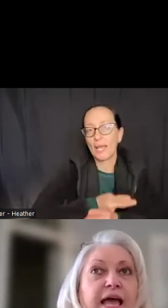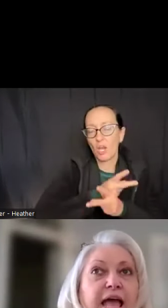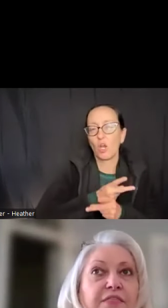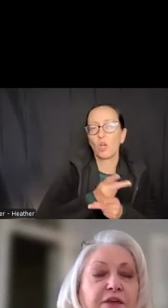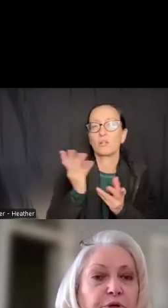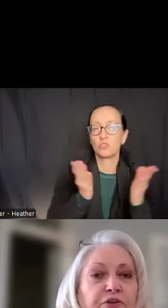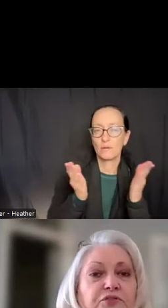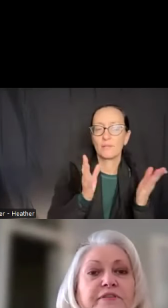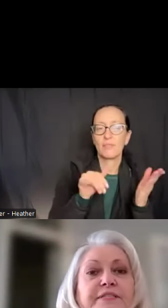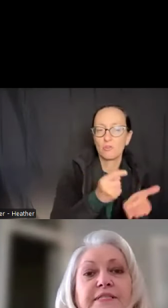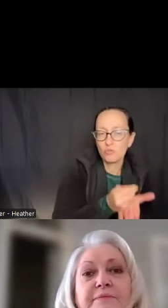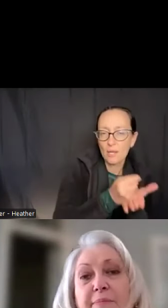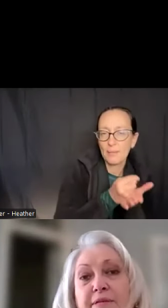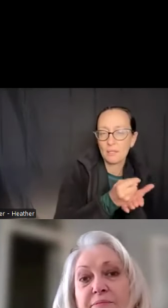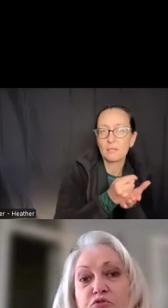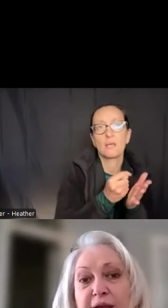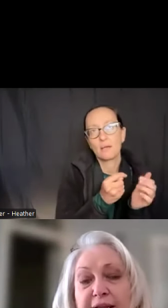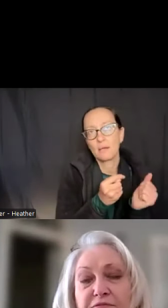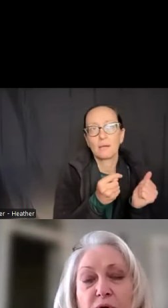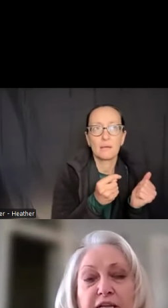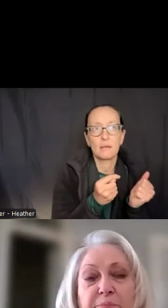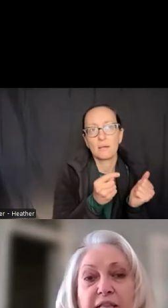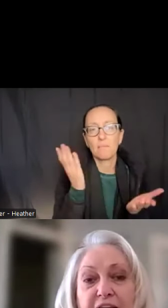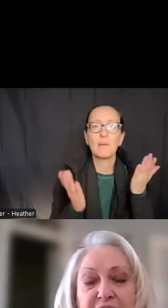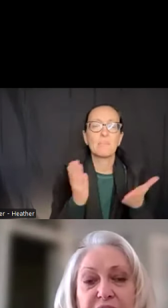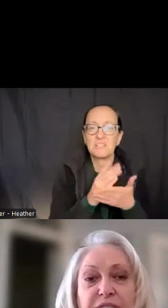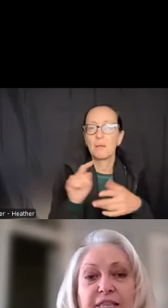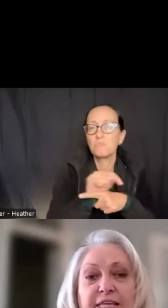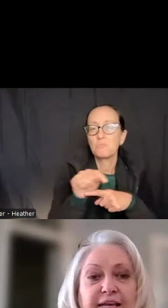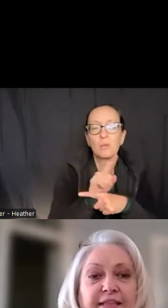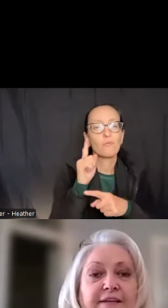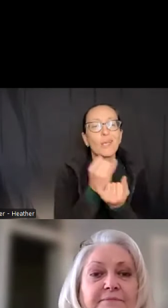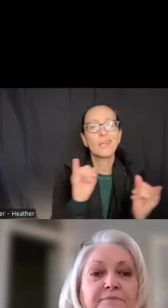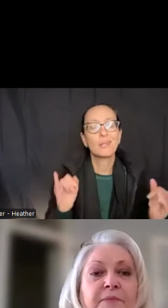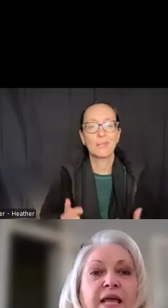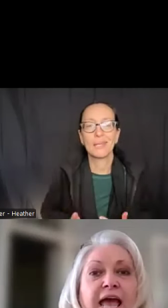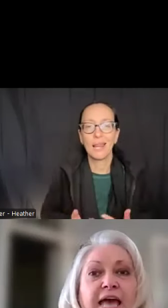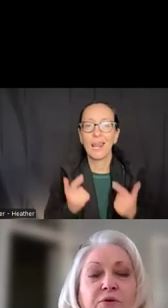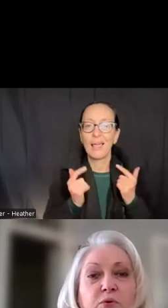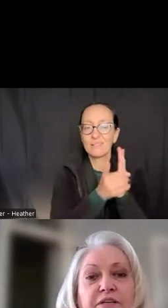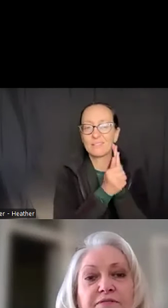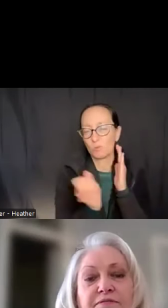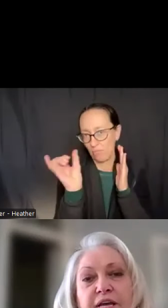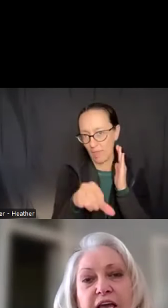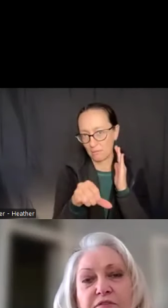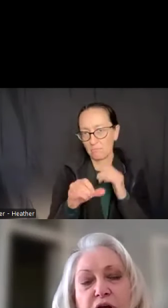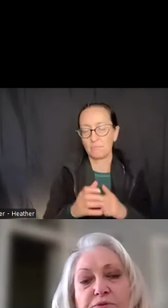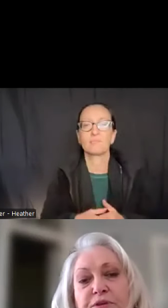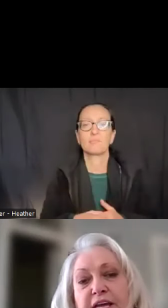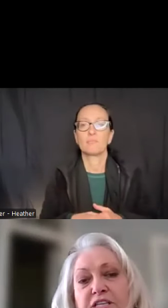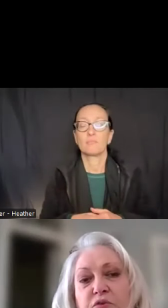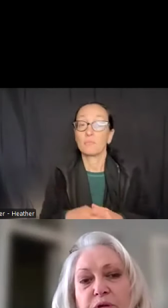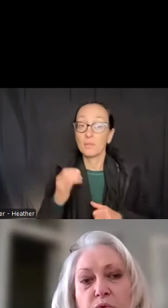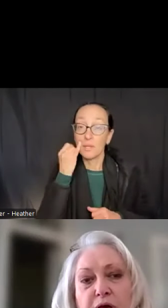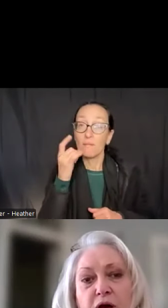treatment, therapeutic services, maybe some training for independent life skills and things like that. And of course, if you're